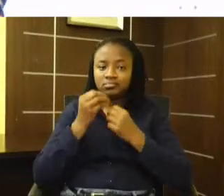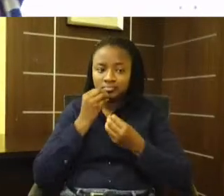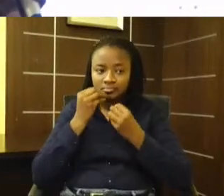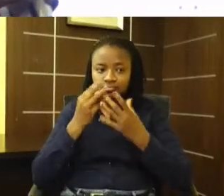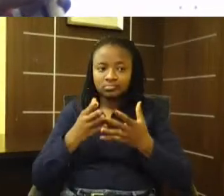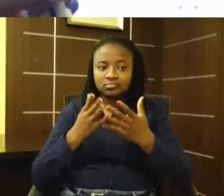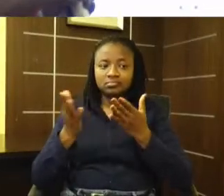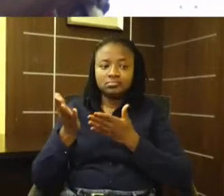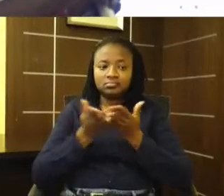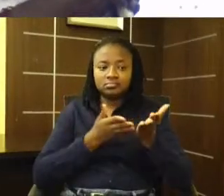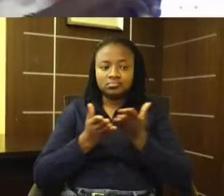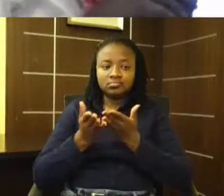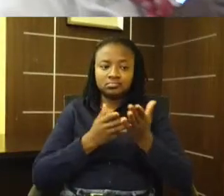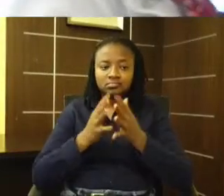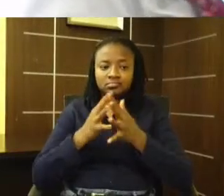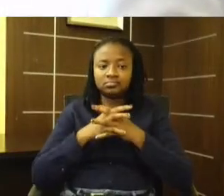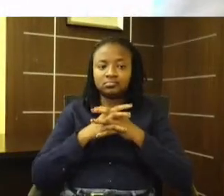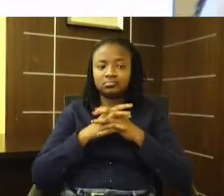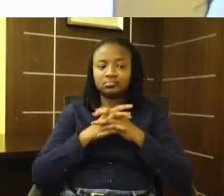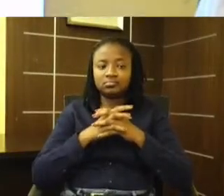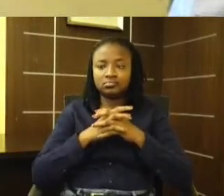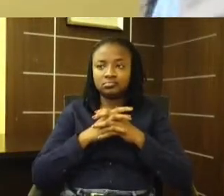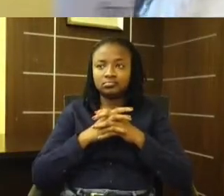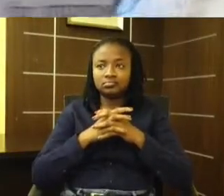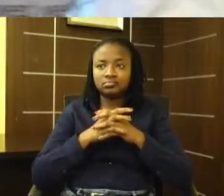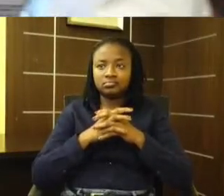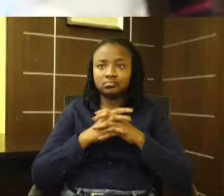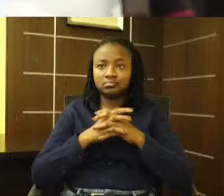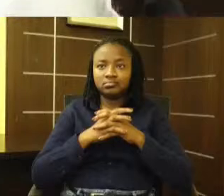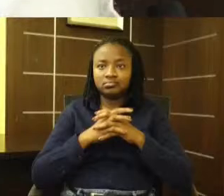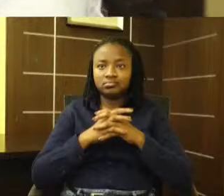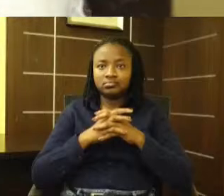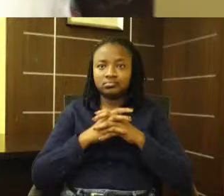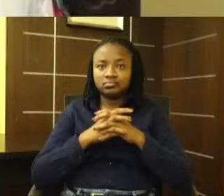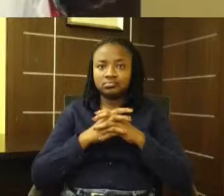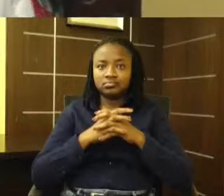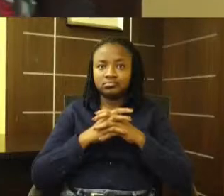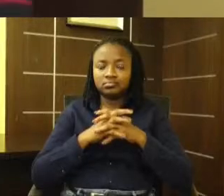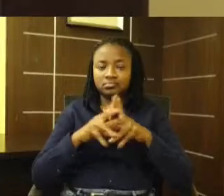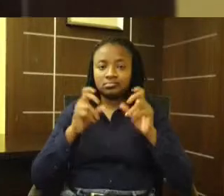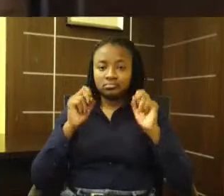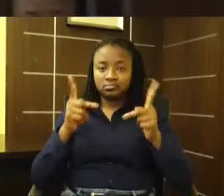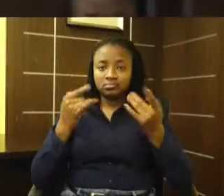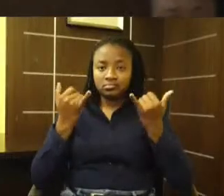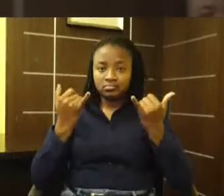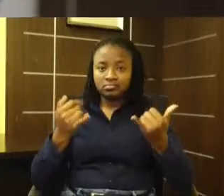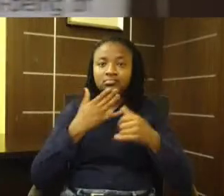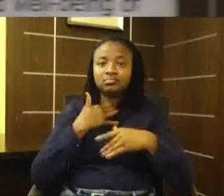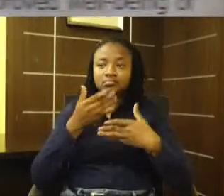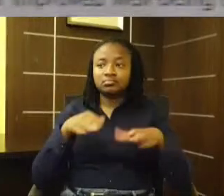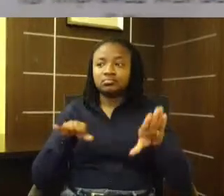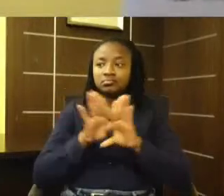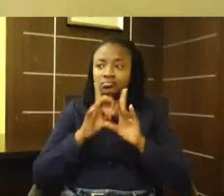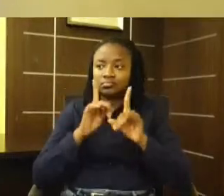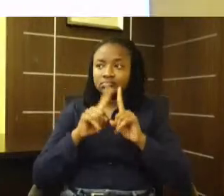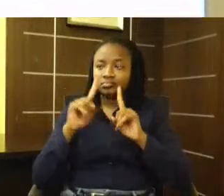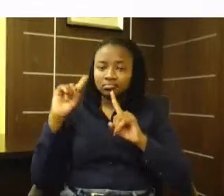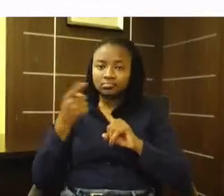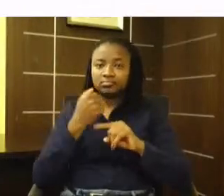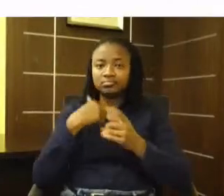will be very good. So I want to enter into the closing ceremony, and before that, I want to take this podium